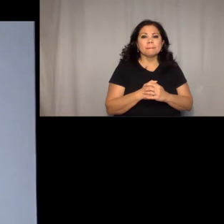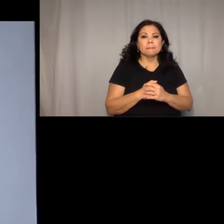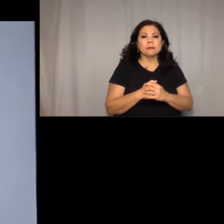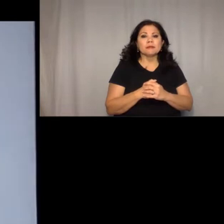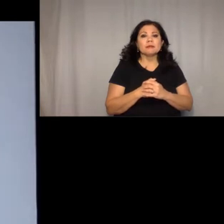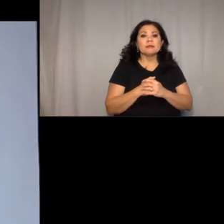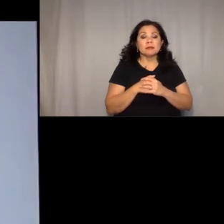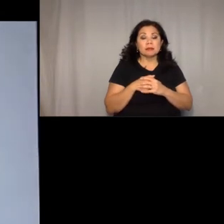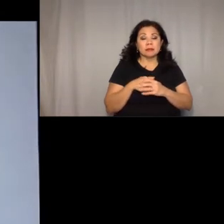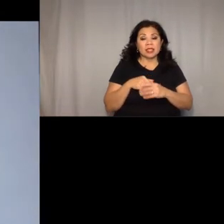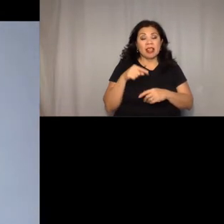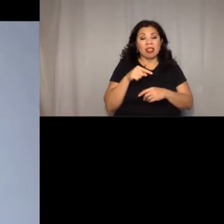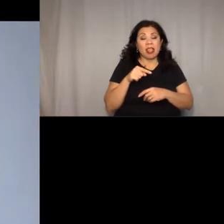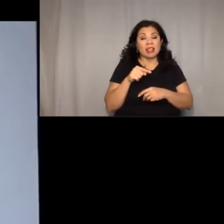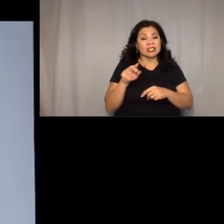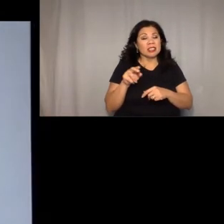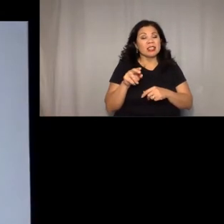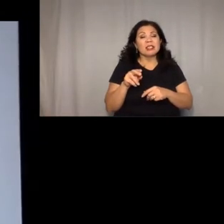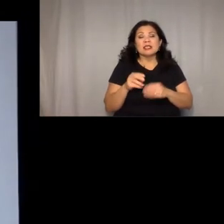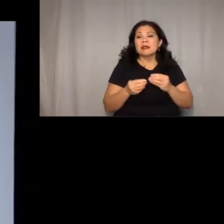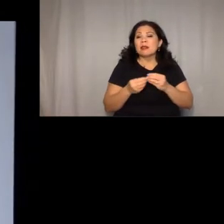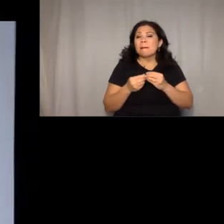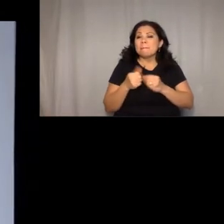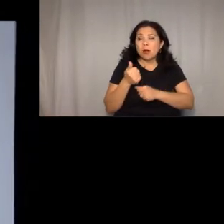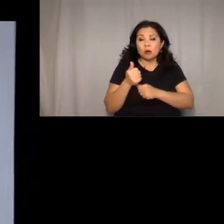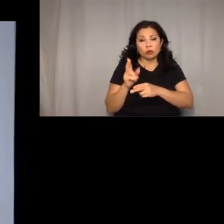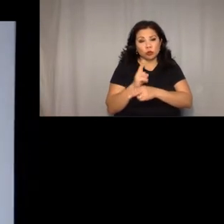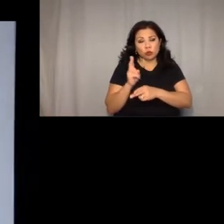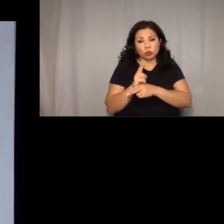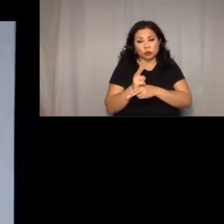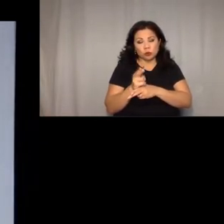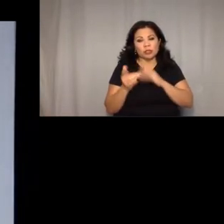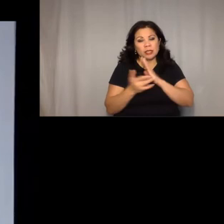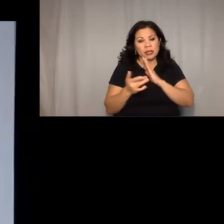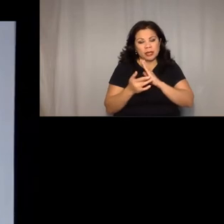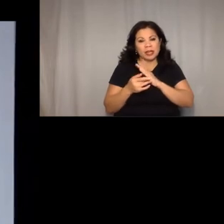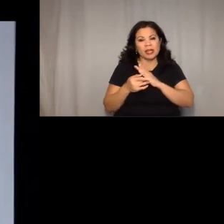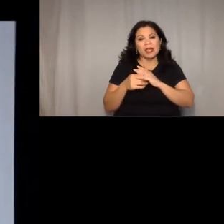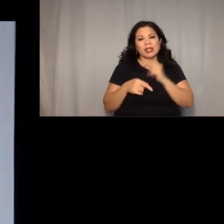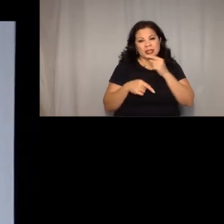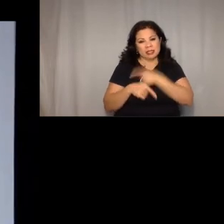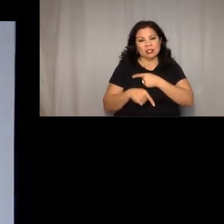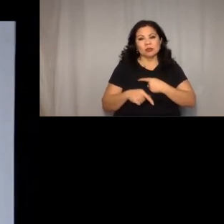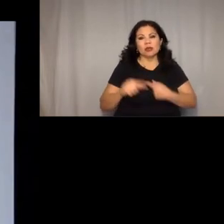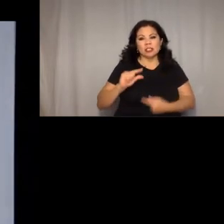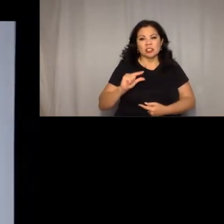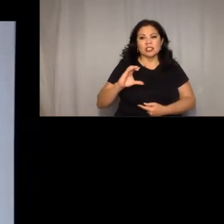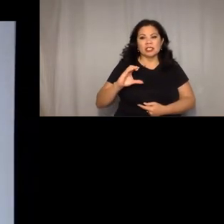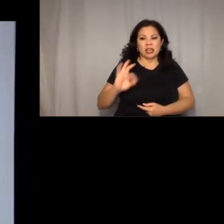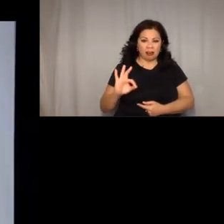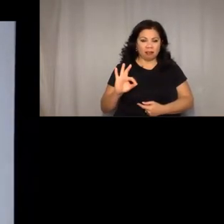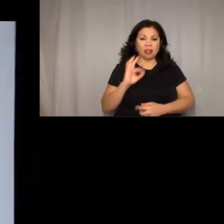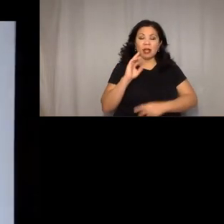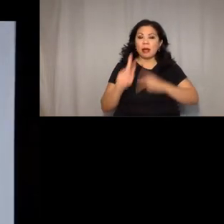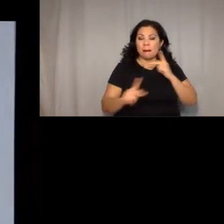All right, so this is the most common way of doing it, right? The biggest, finding the biggest common factor. All right, so people